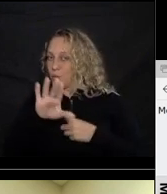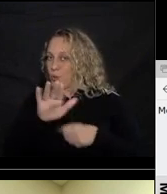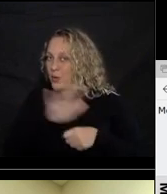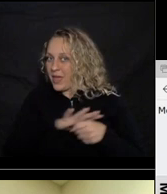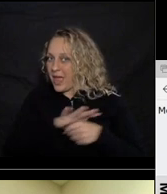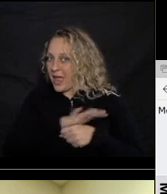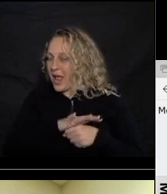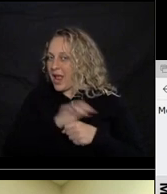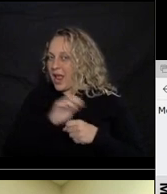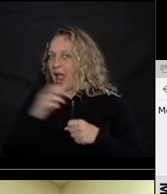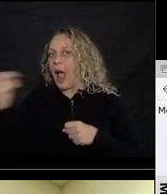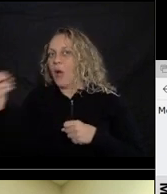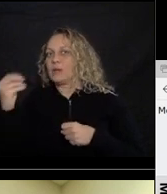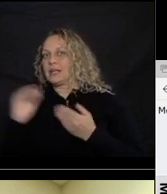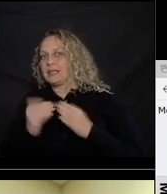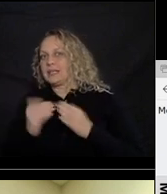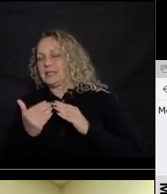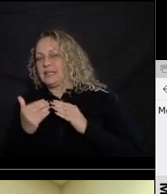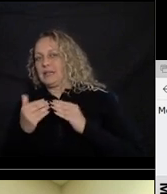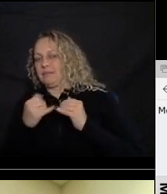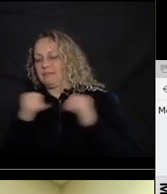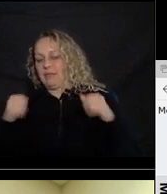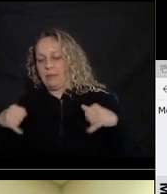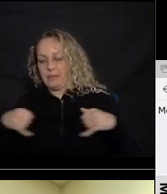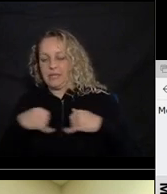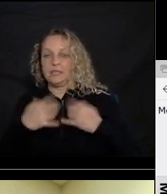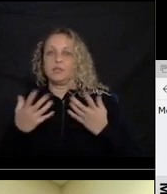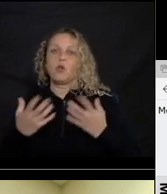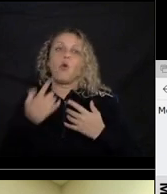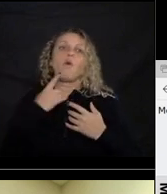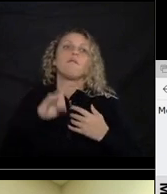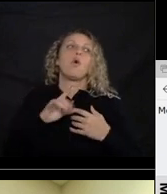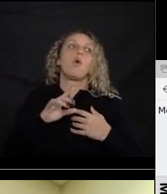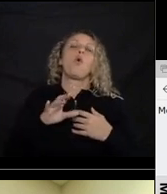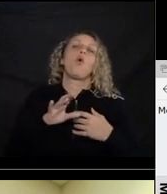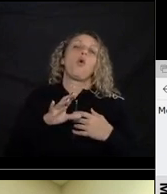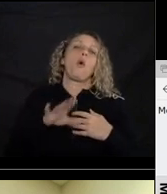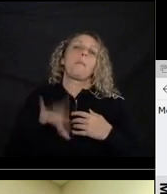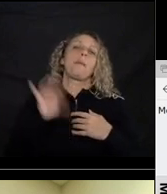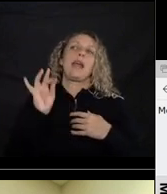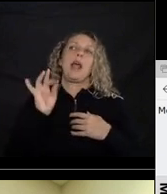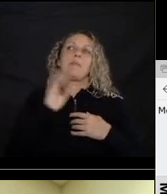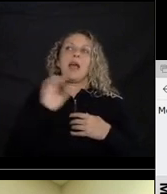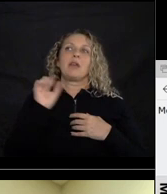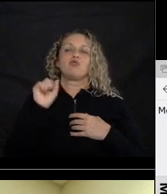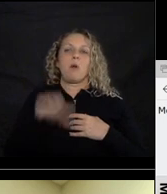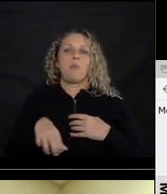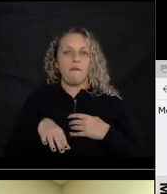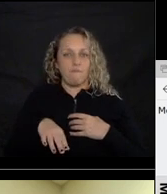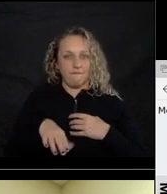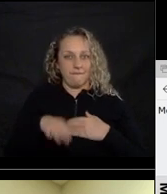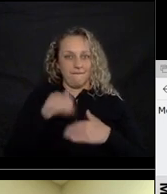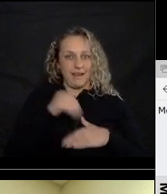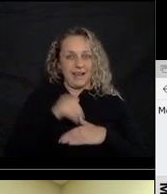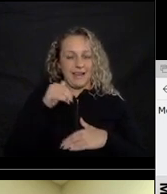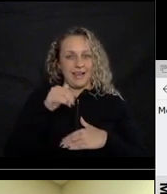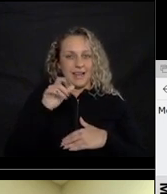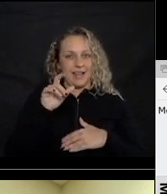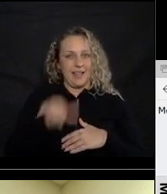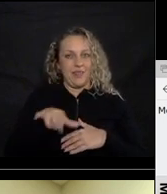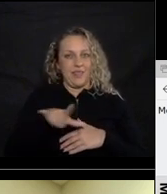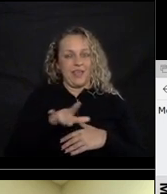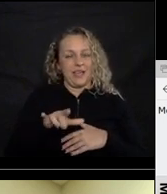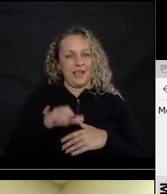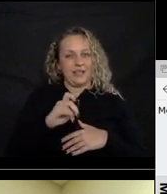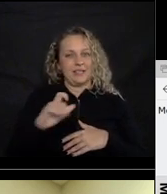areas with the outside of the city limits for pickup and drop off at the